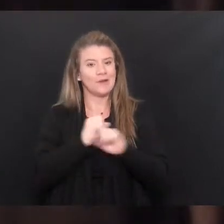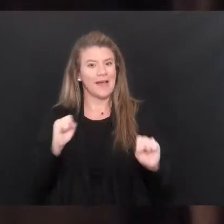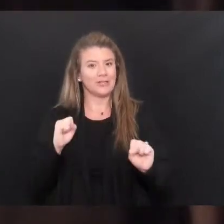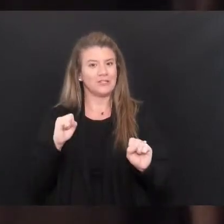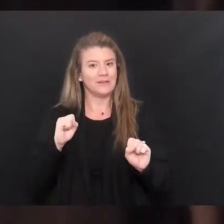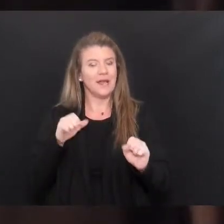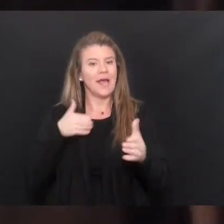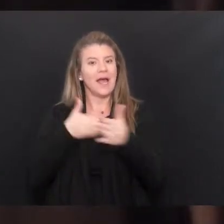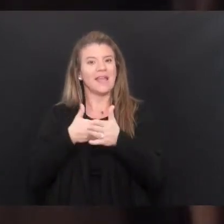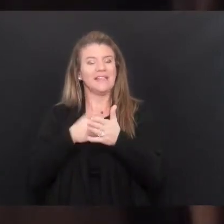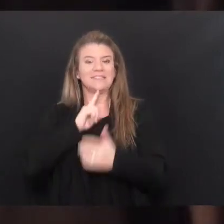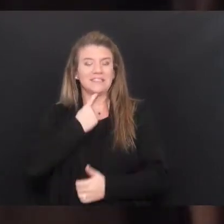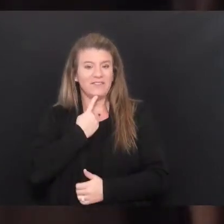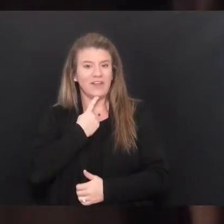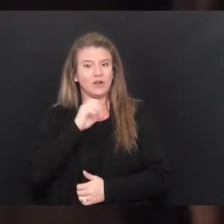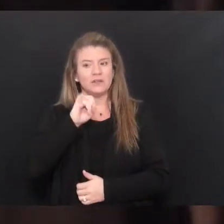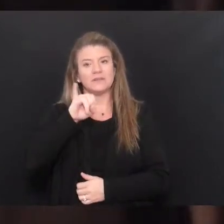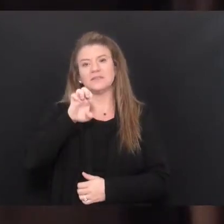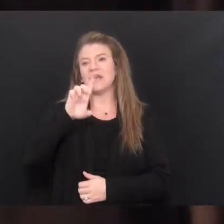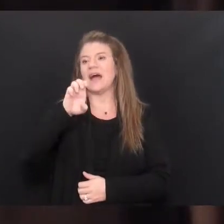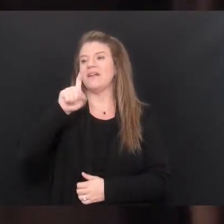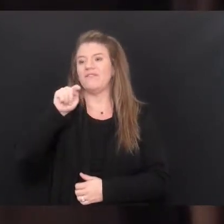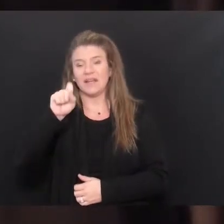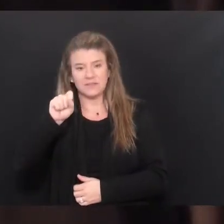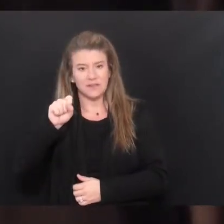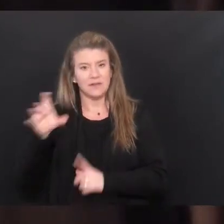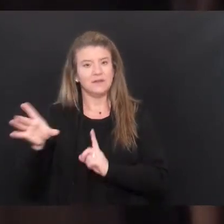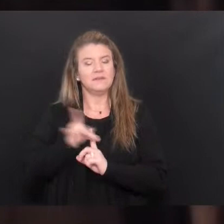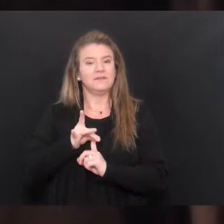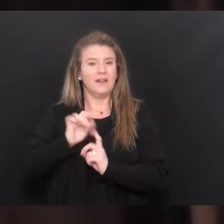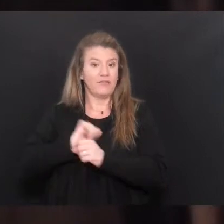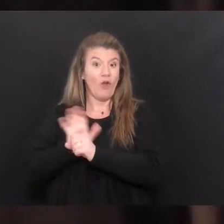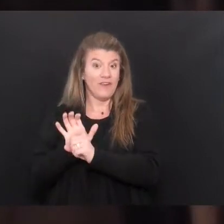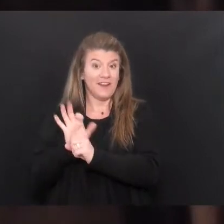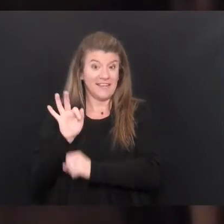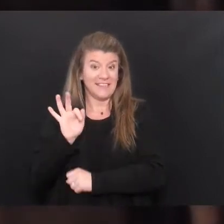the severe side effects of COVID-19. So thank you.